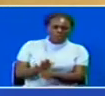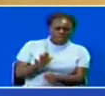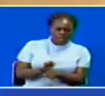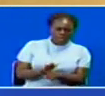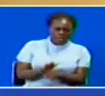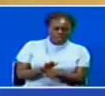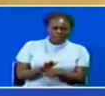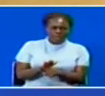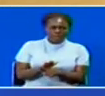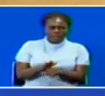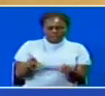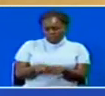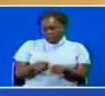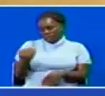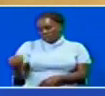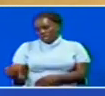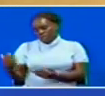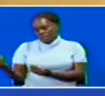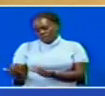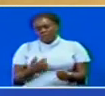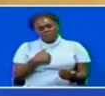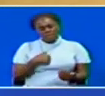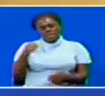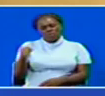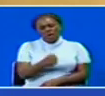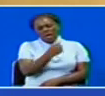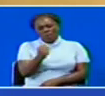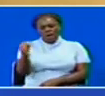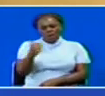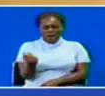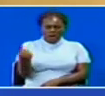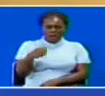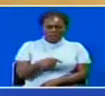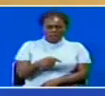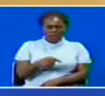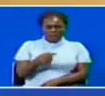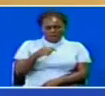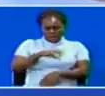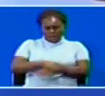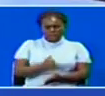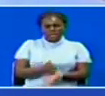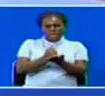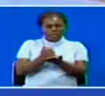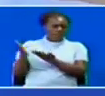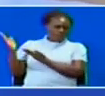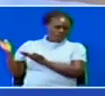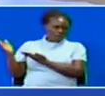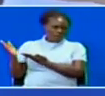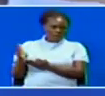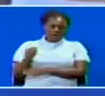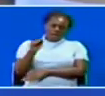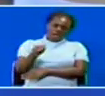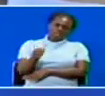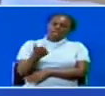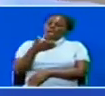Yes, hata mtoto hospitali. Nimezunguka sana, ndio nikaacha hapa nimesaidiwa. Tungetoa mwito warudi